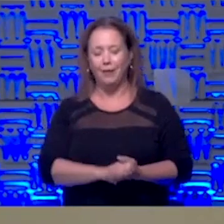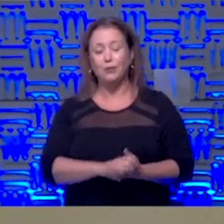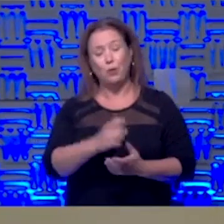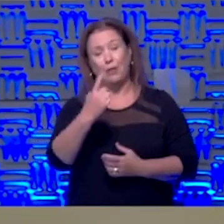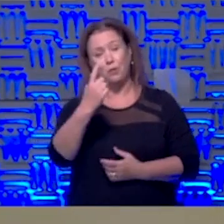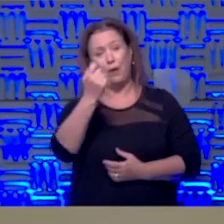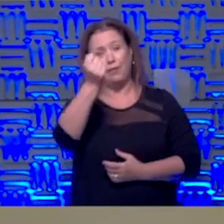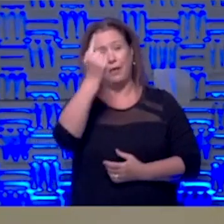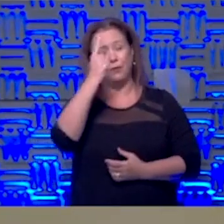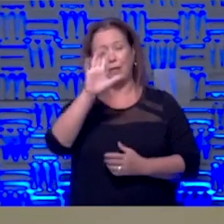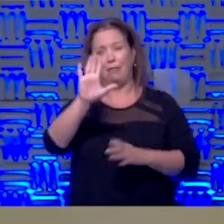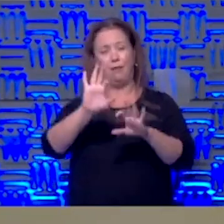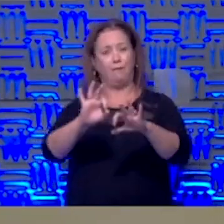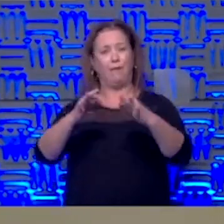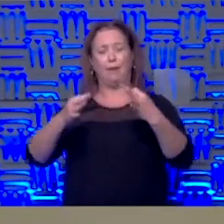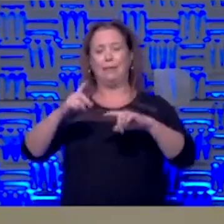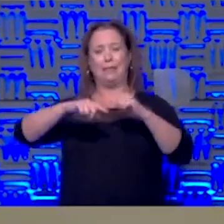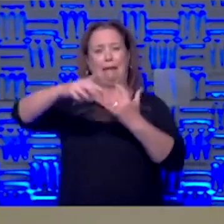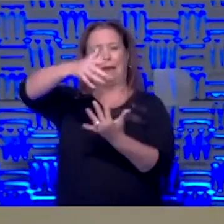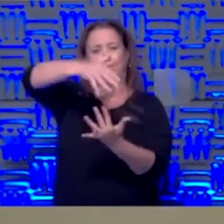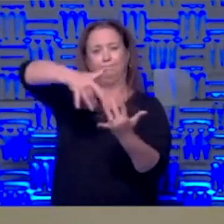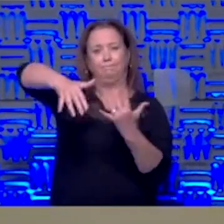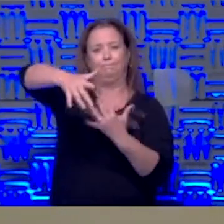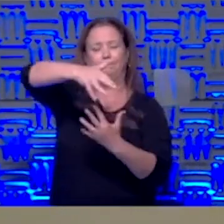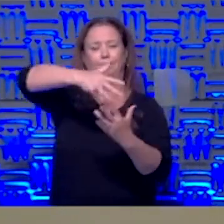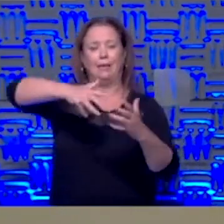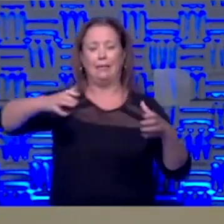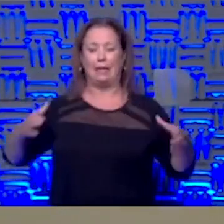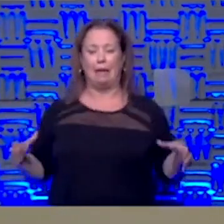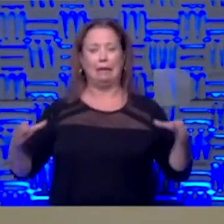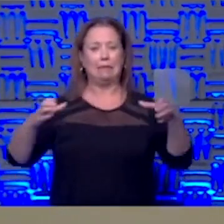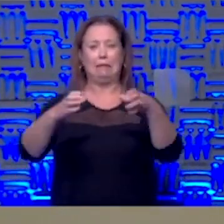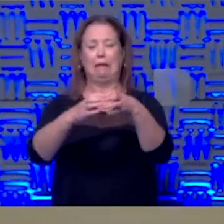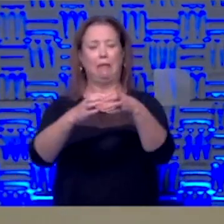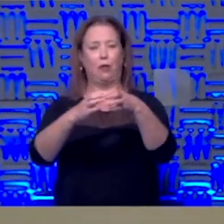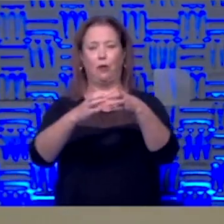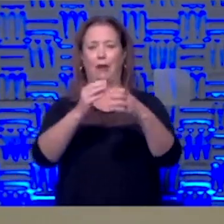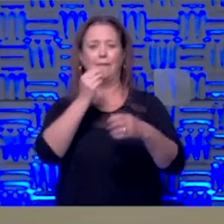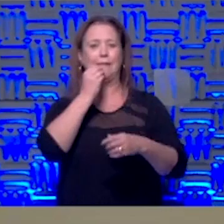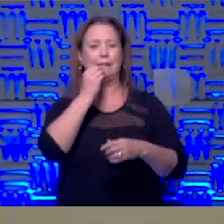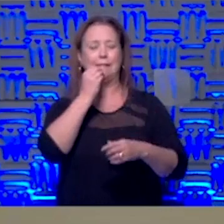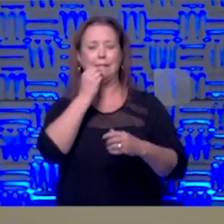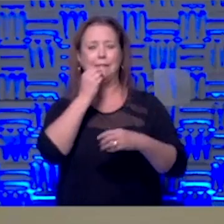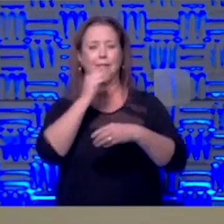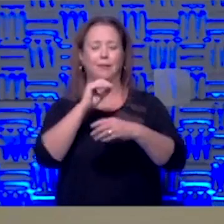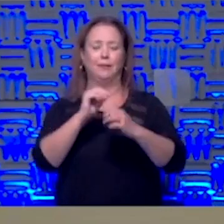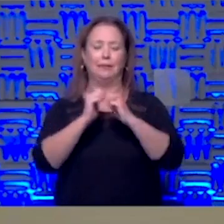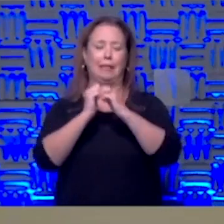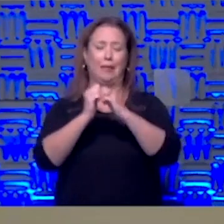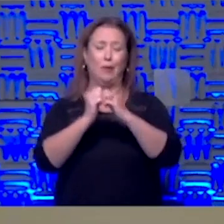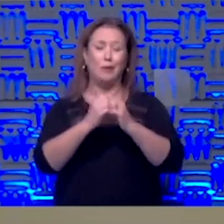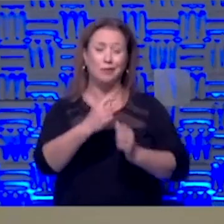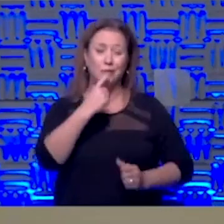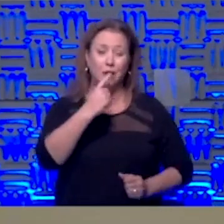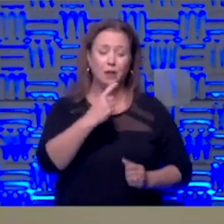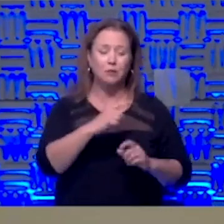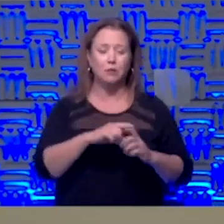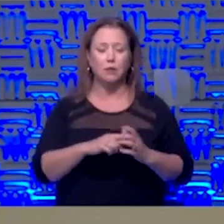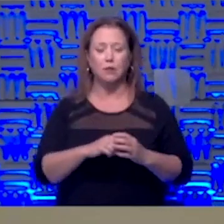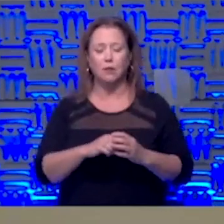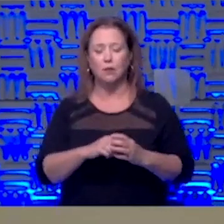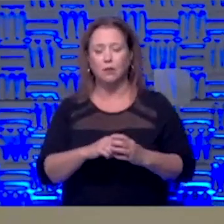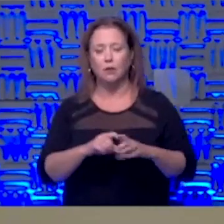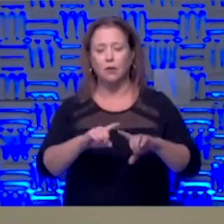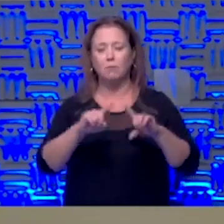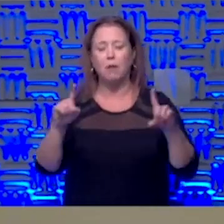understand that they can't gather together and have dinner together, which kind of sucks. But again, it's one